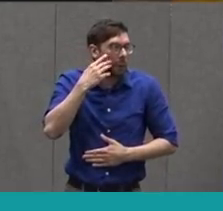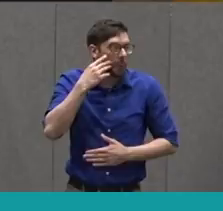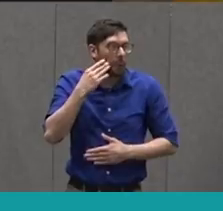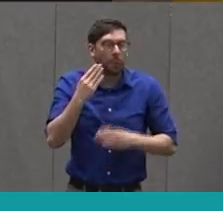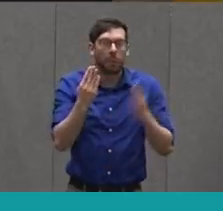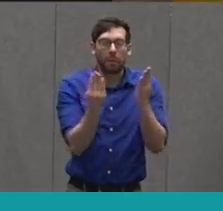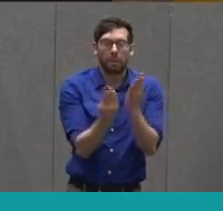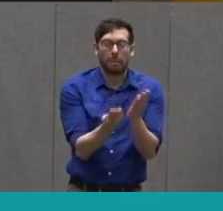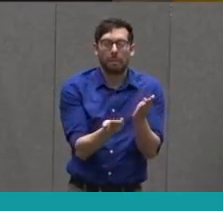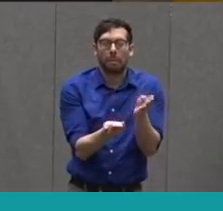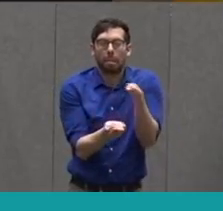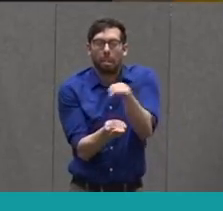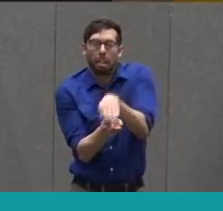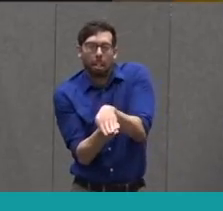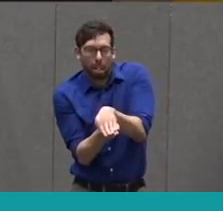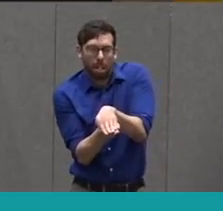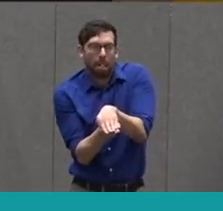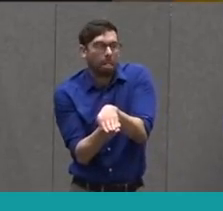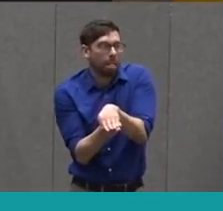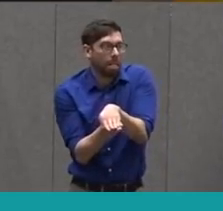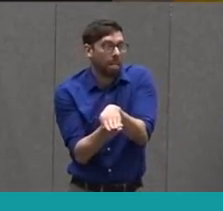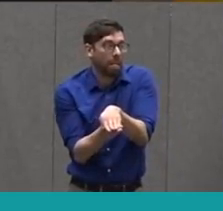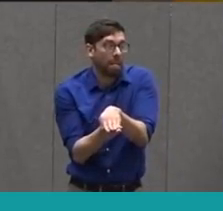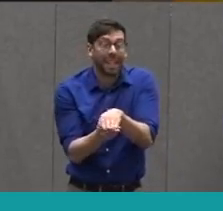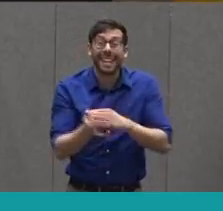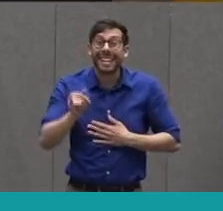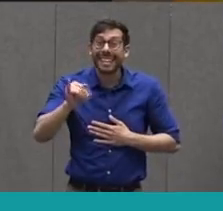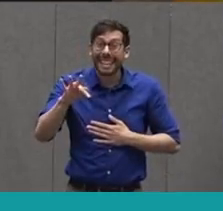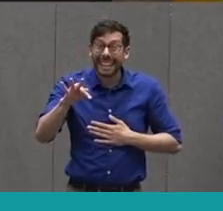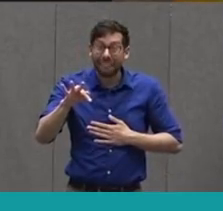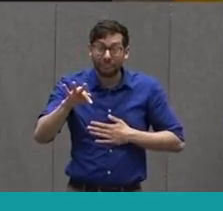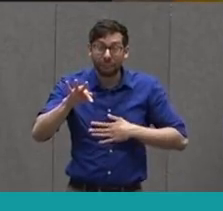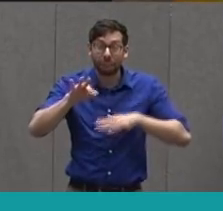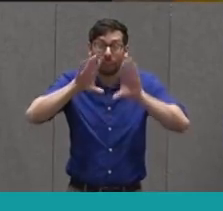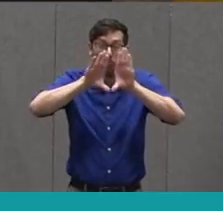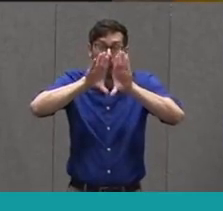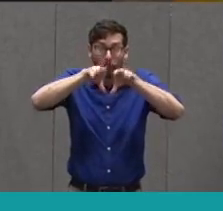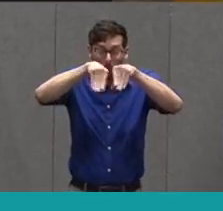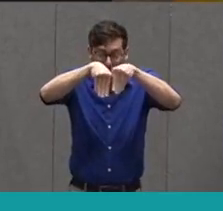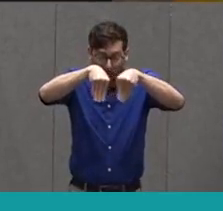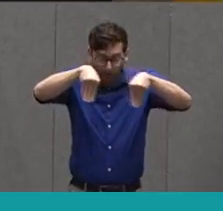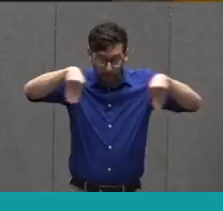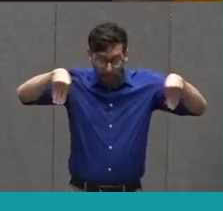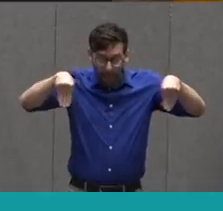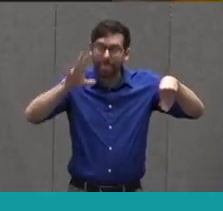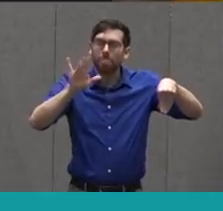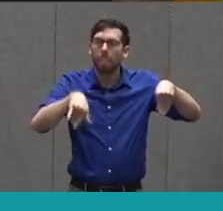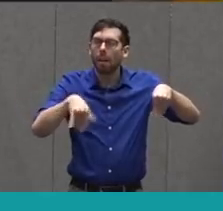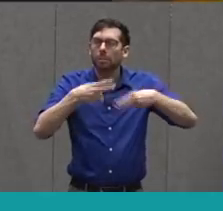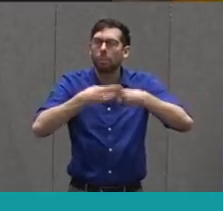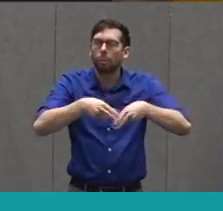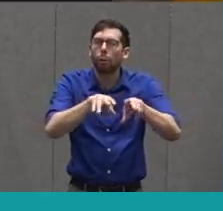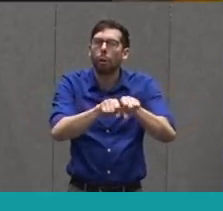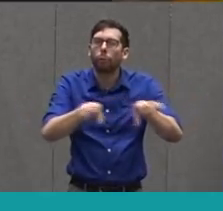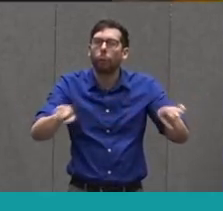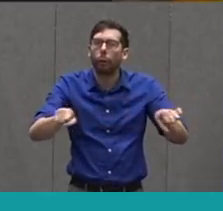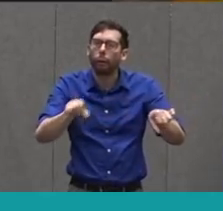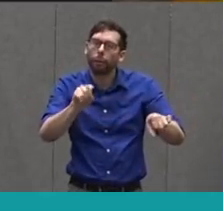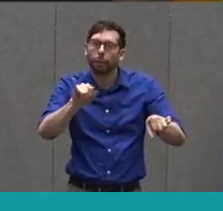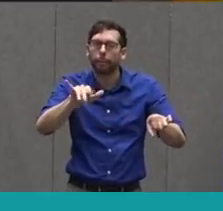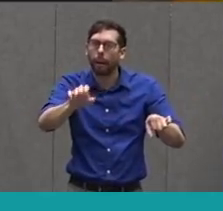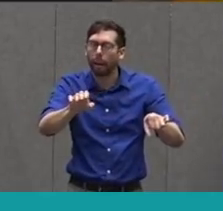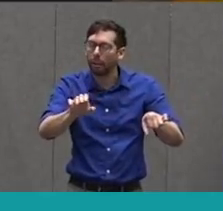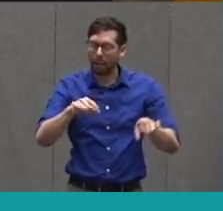kind of the short, stout way. If I was folding it long and skinny, that would be what? Yeah, that would be hot dog. So this is hamburger